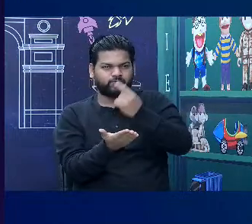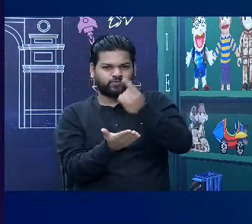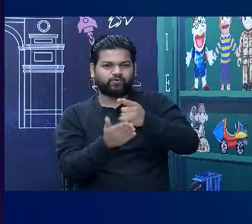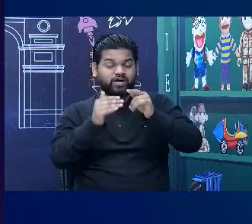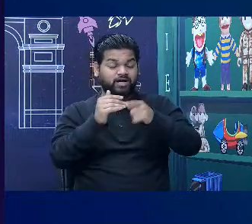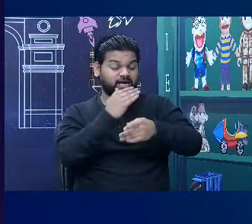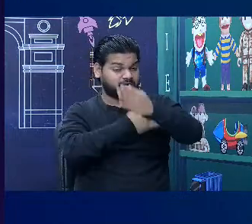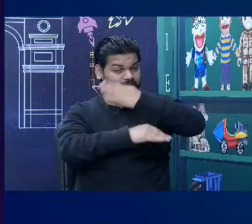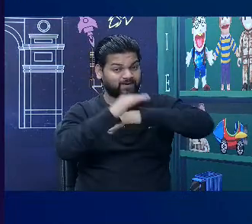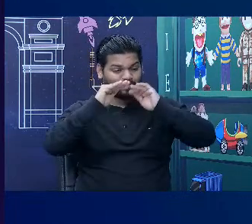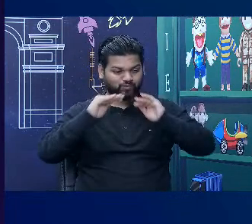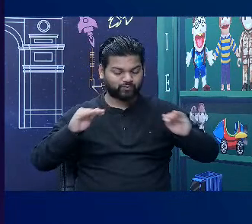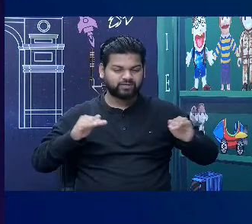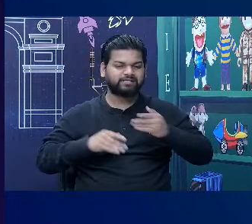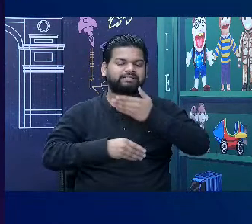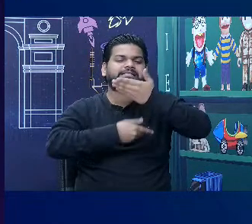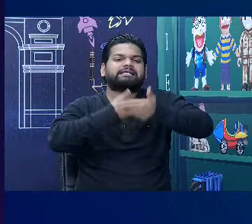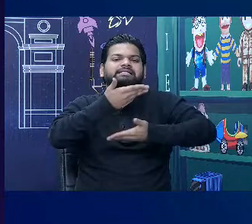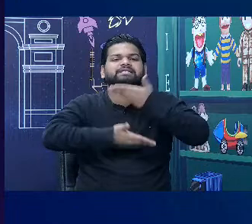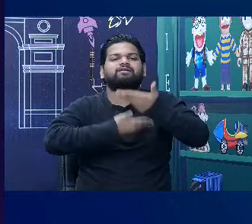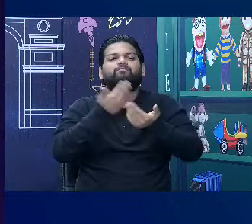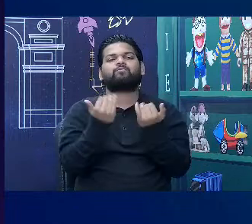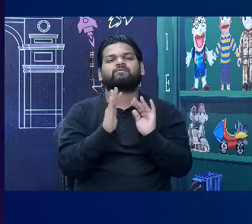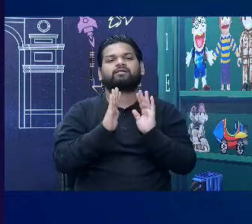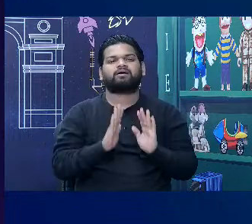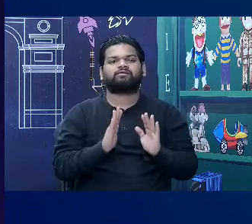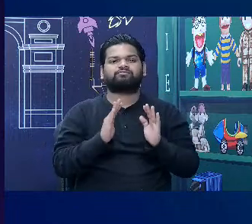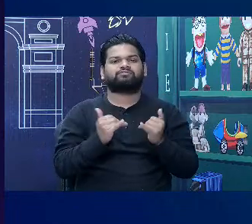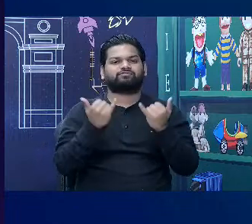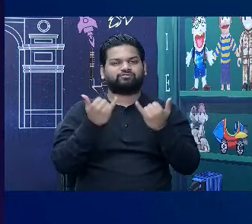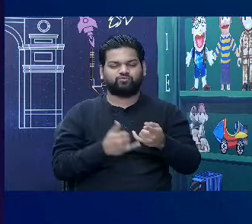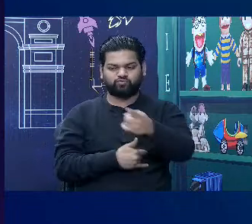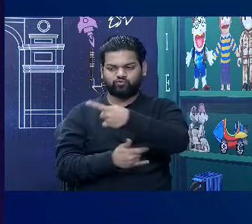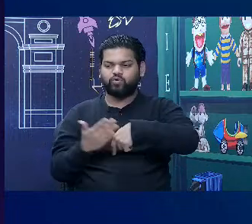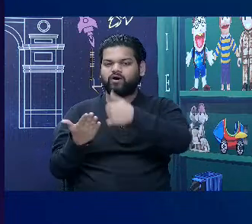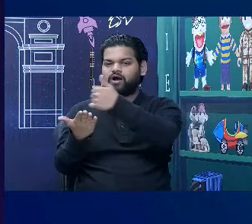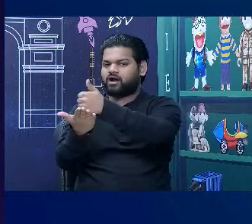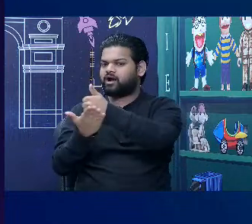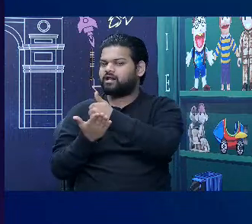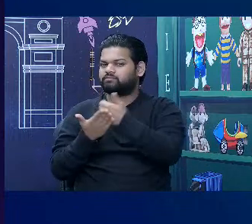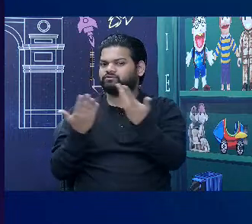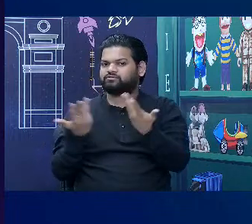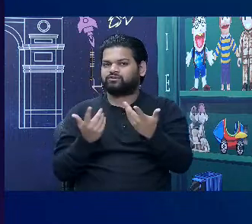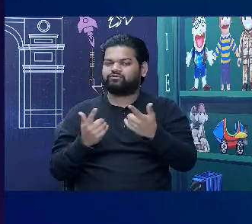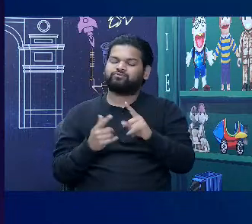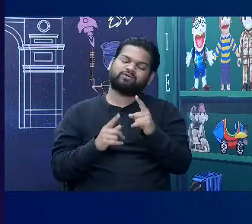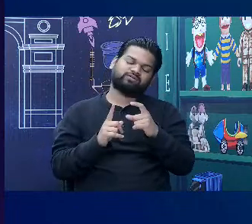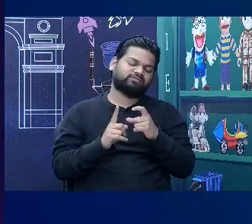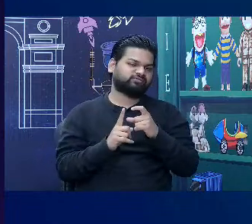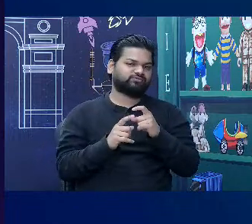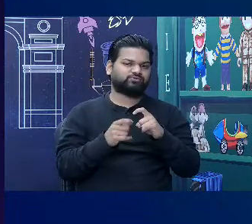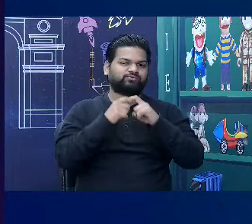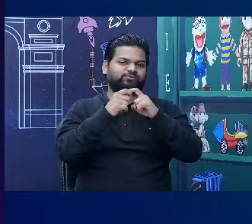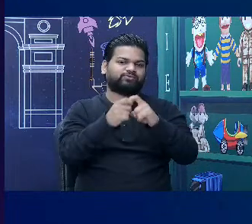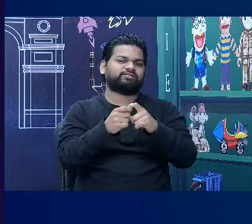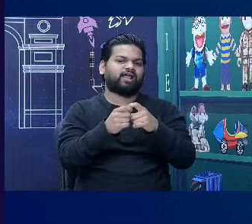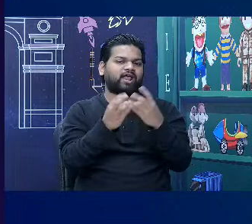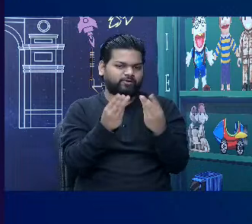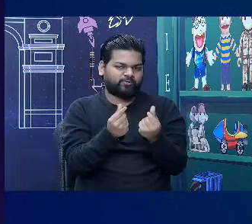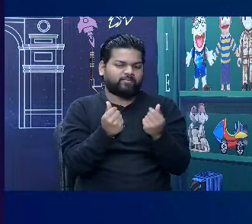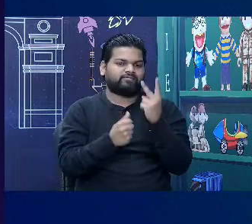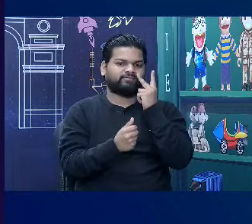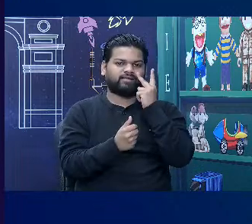children in the class, right? So now with the help of this, let us do one question here. We have